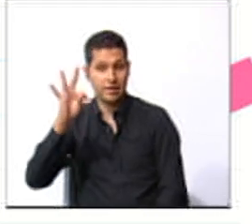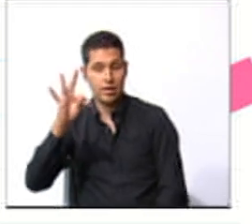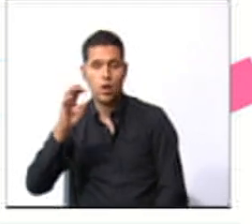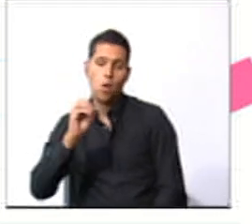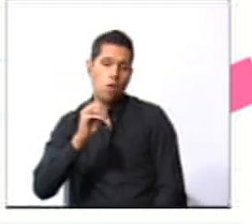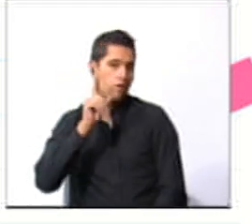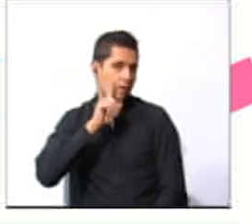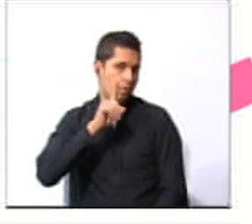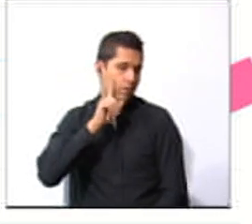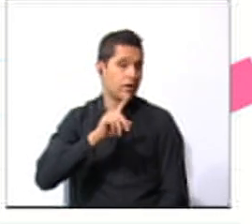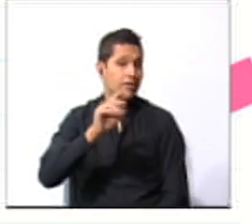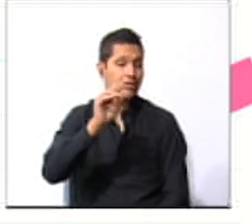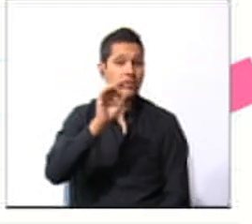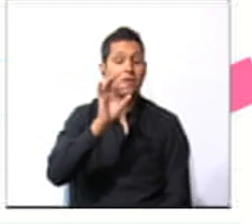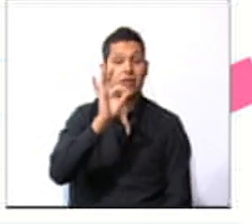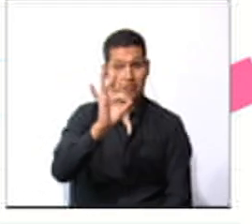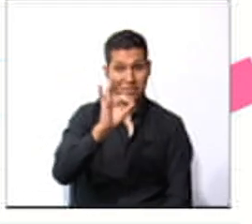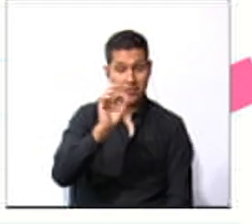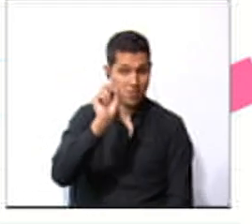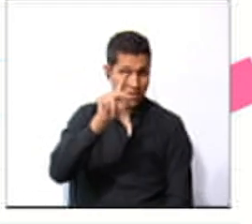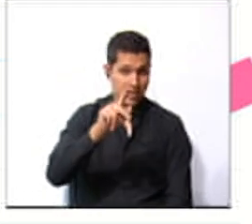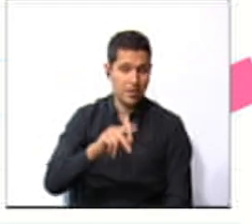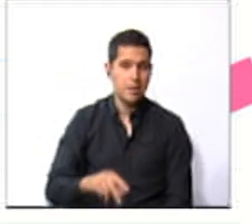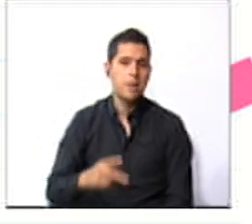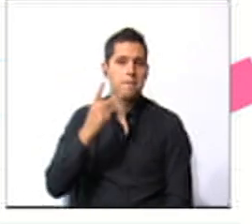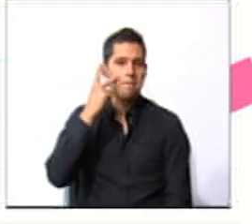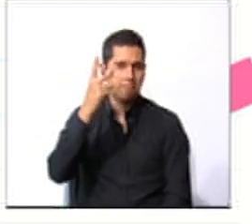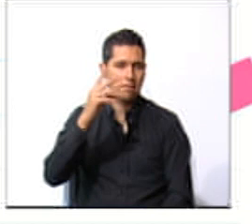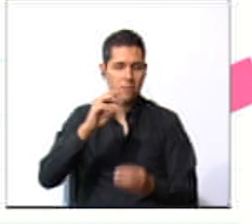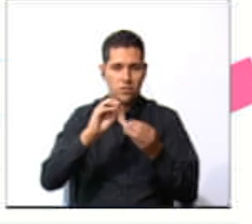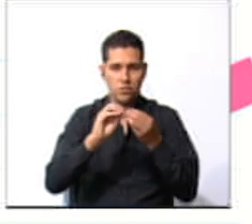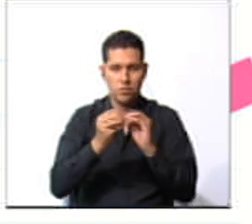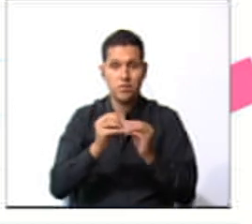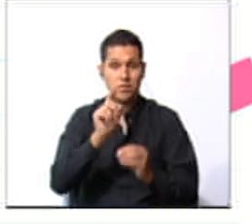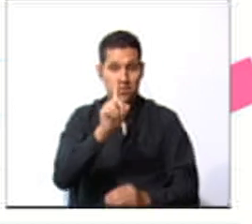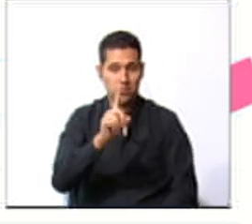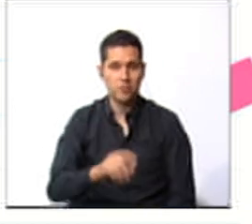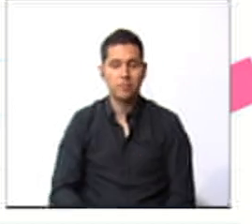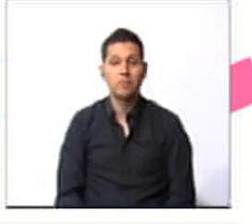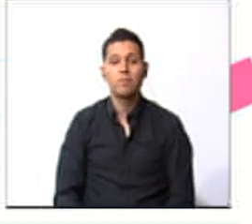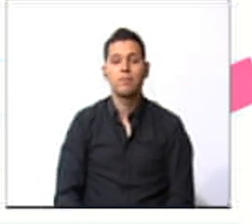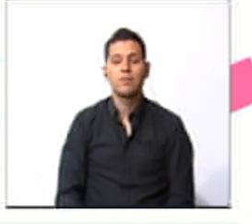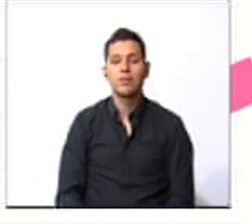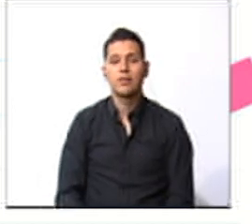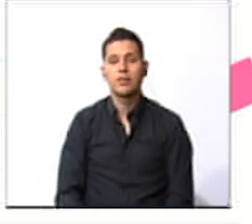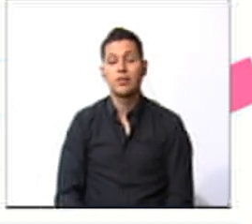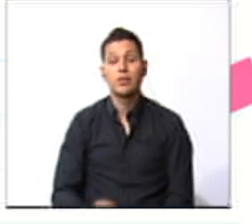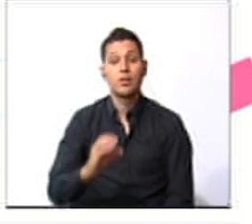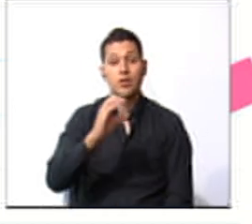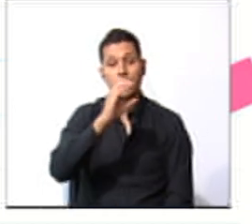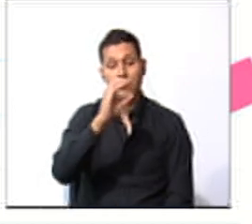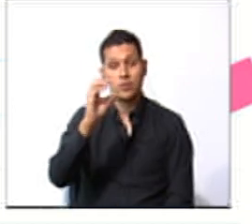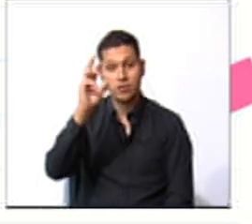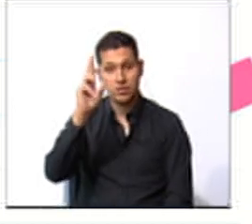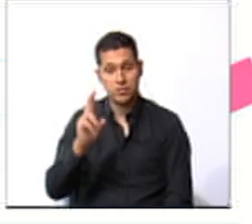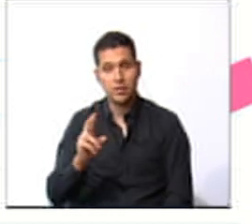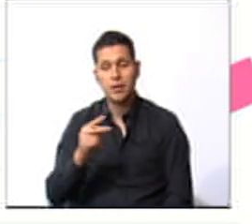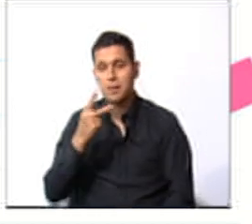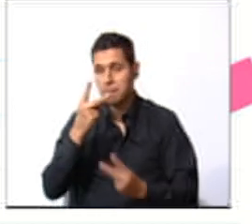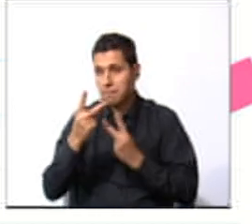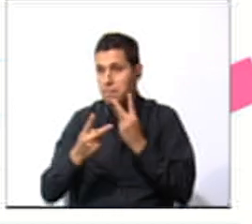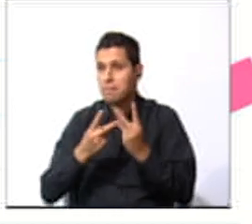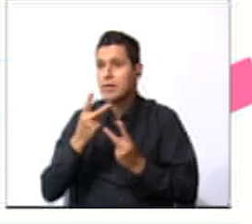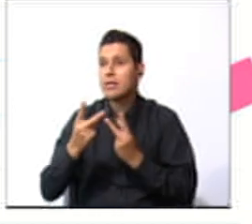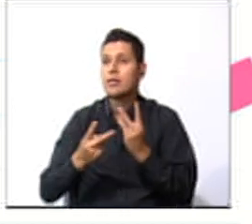false. Let's see number one. Costa Rica is visited by less